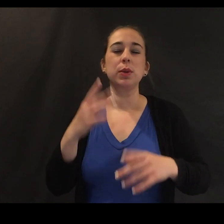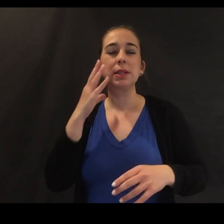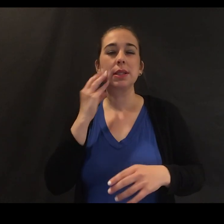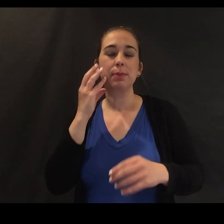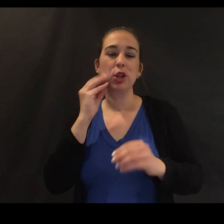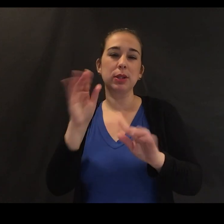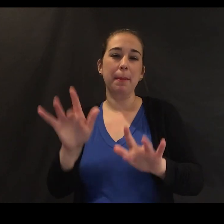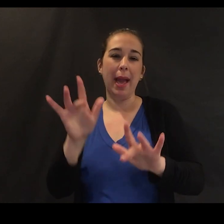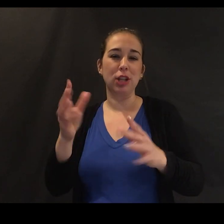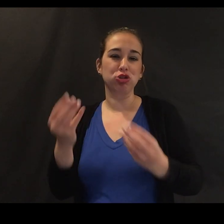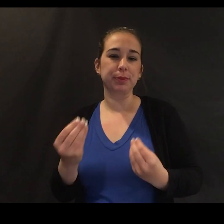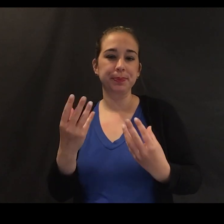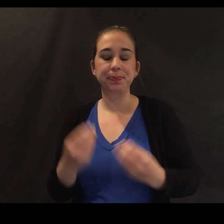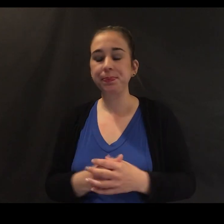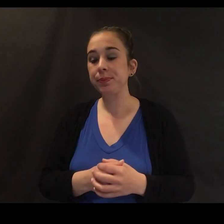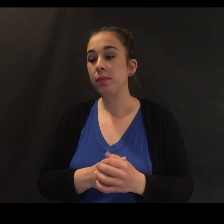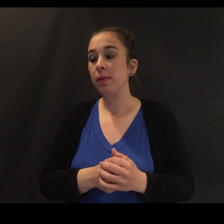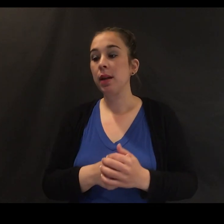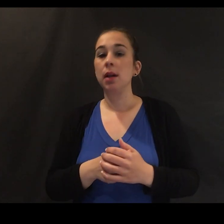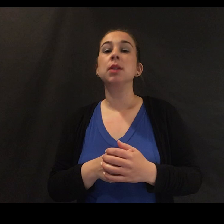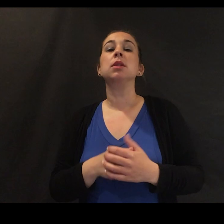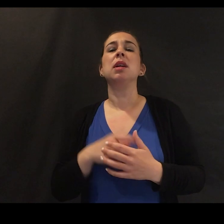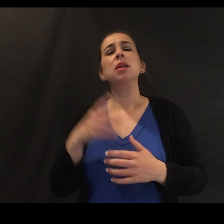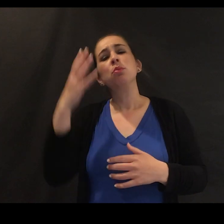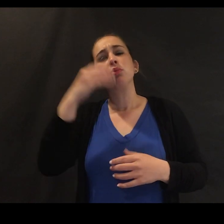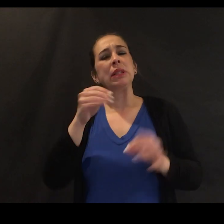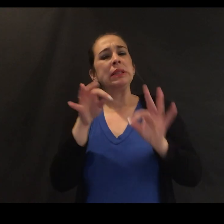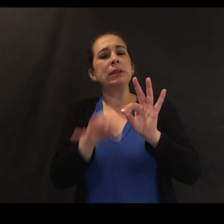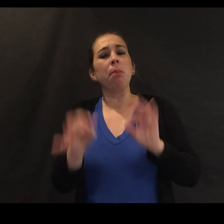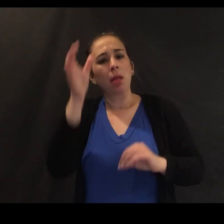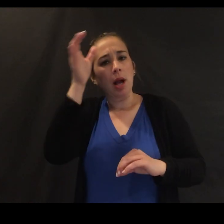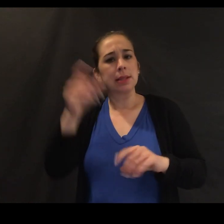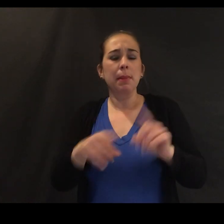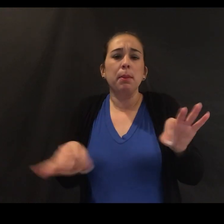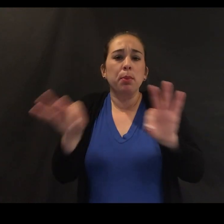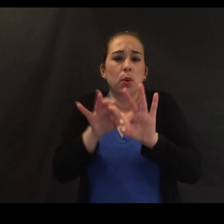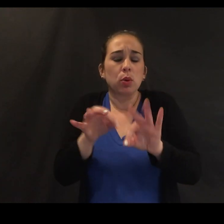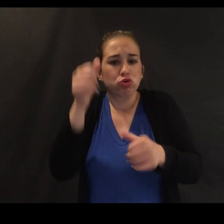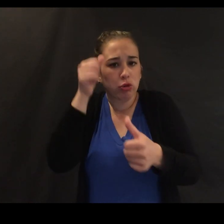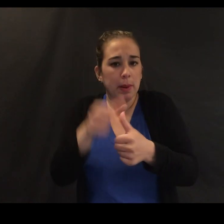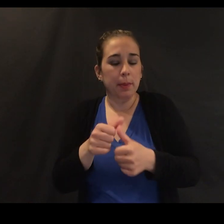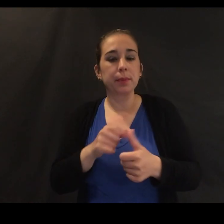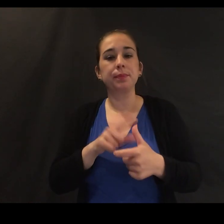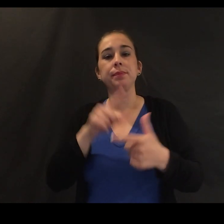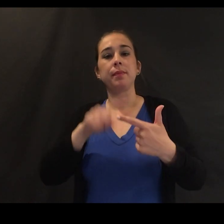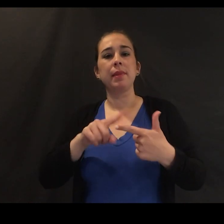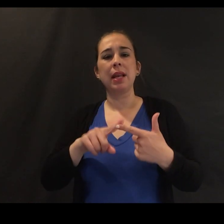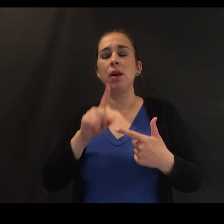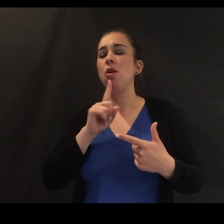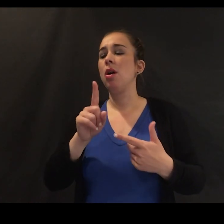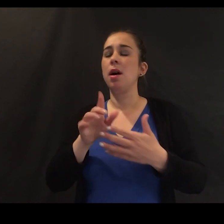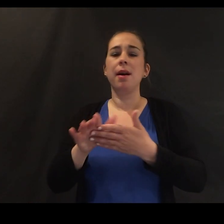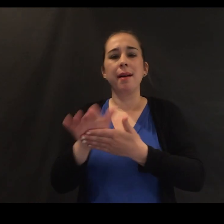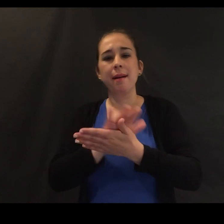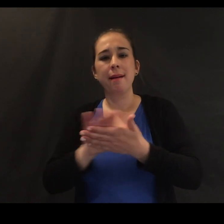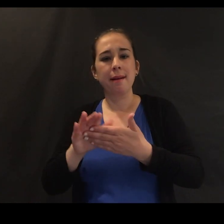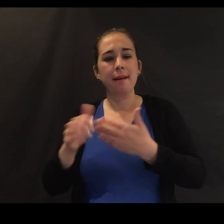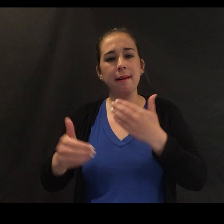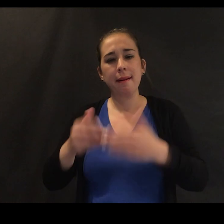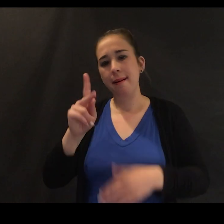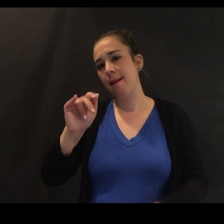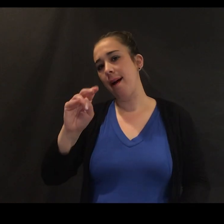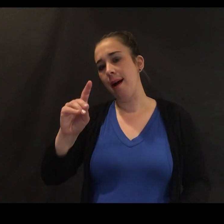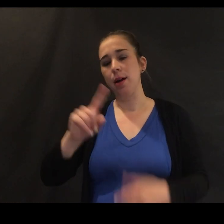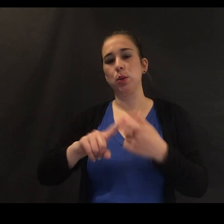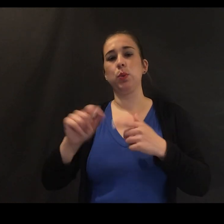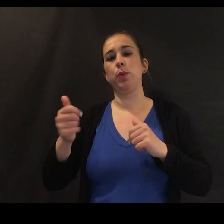The next one, these are fairly simple, but they're important to remember. They're also kind to other people. The word kind,